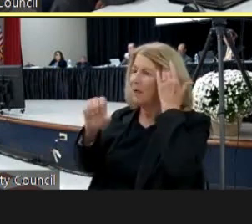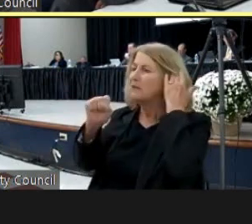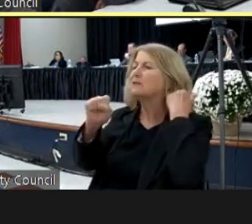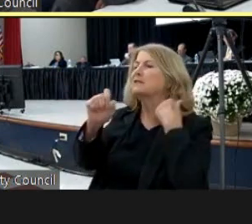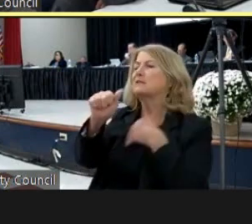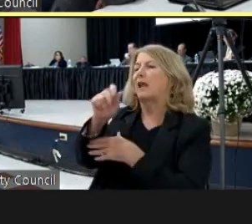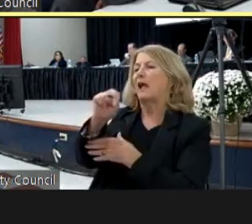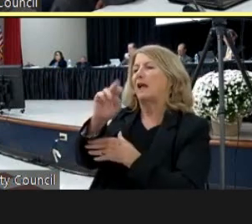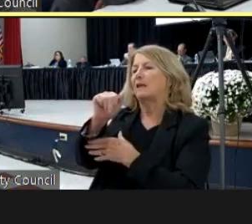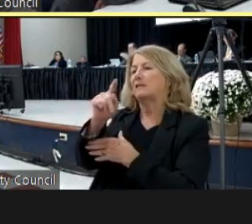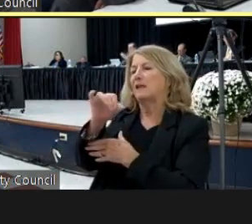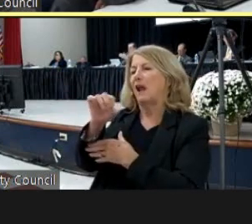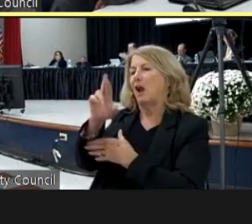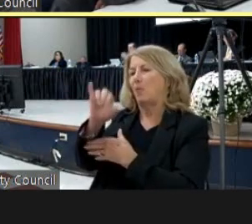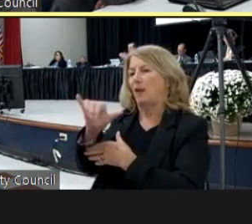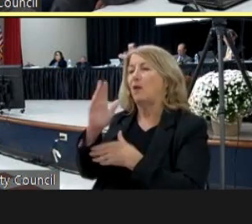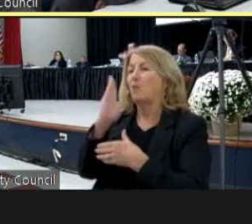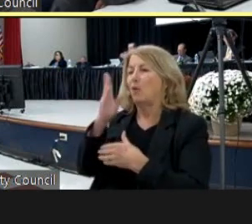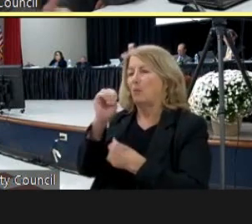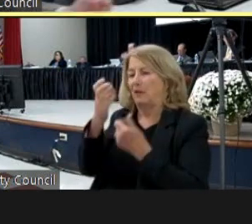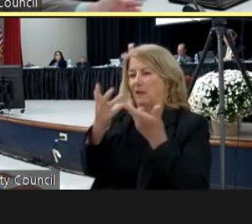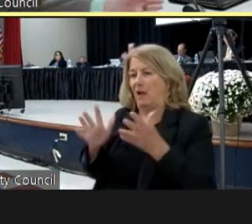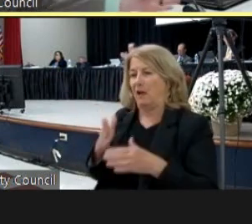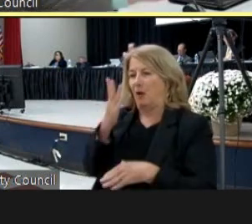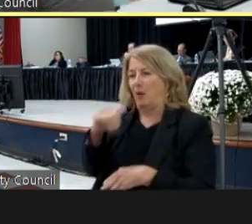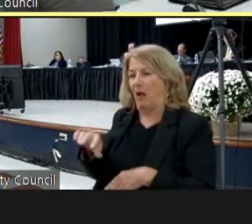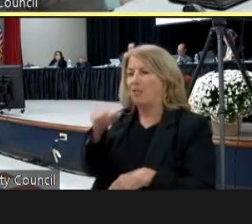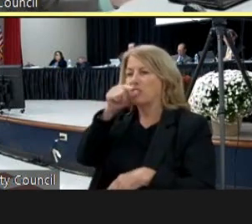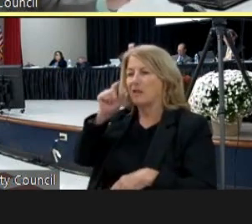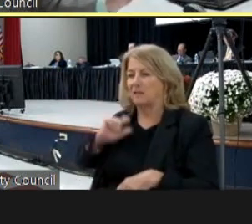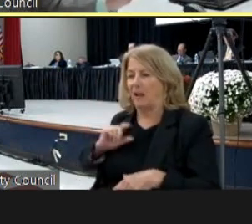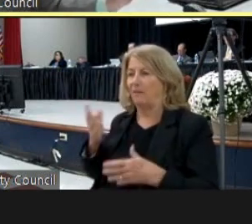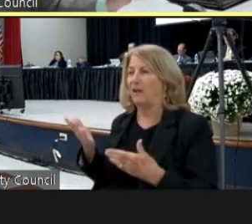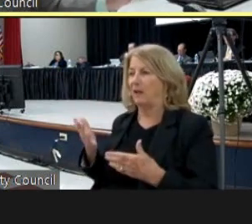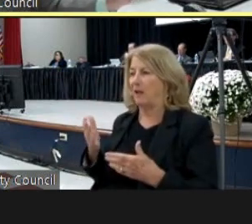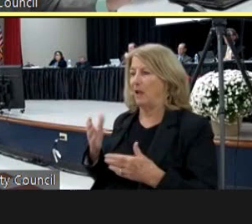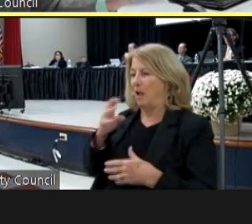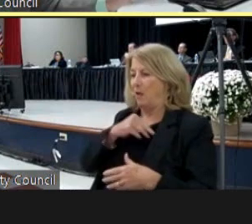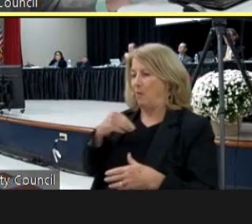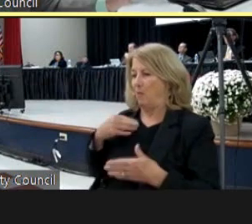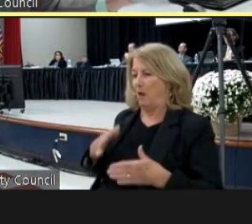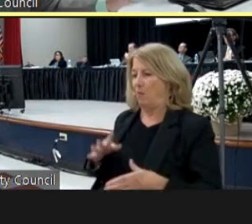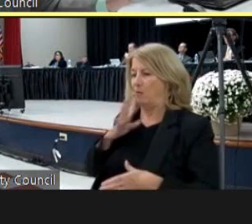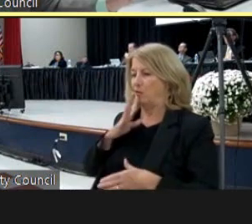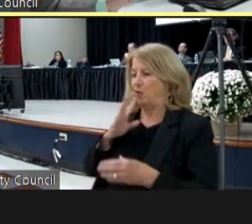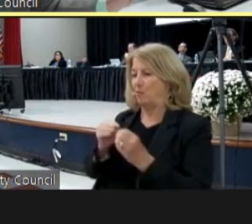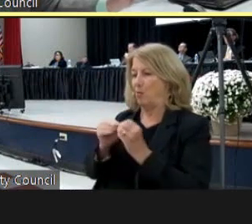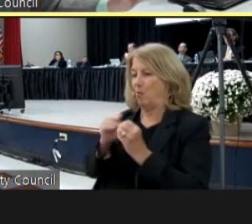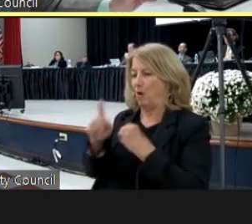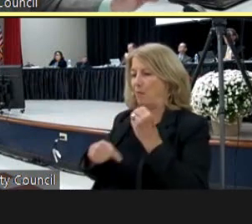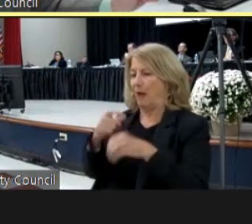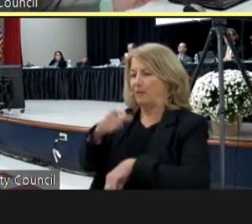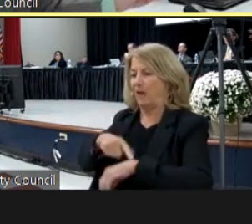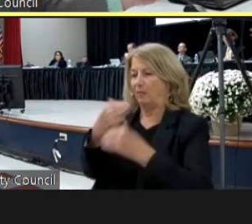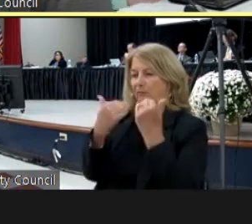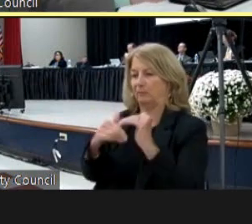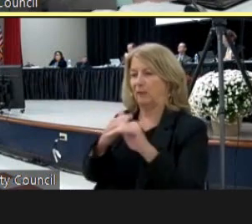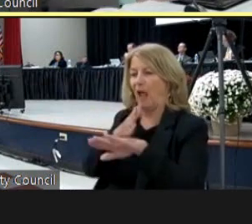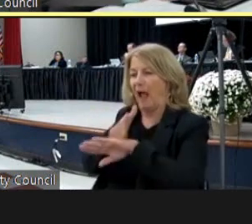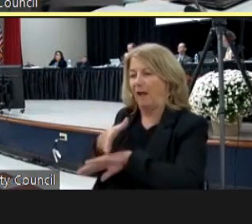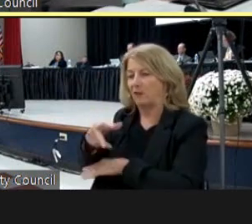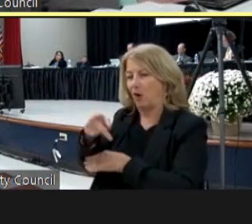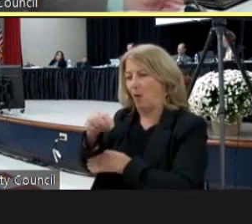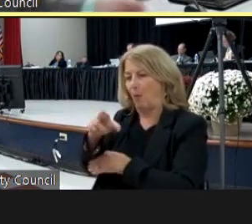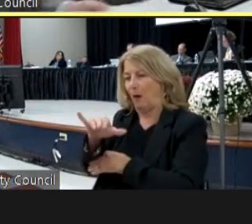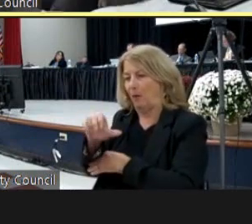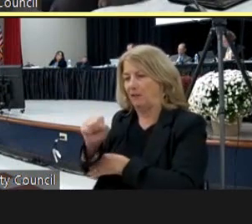hope that's true. But somewhere, yeah. All right, Mayor, we'll talk more about timeline after repairs is done. Okay. Yeah, got the slide